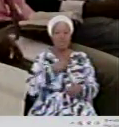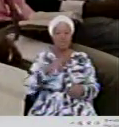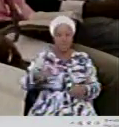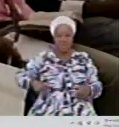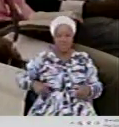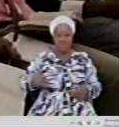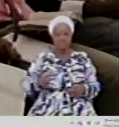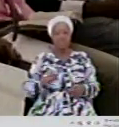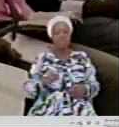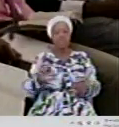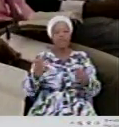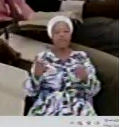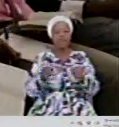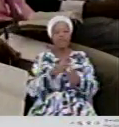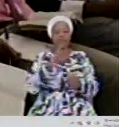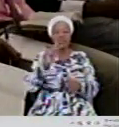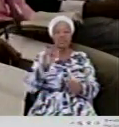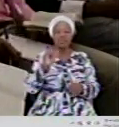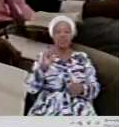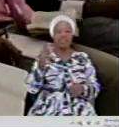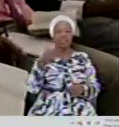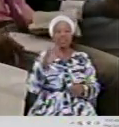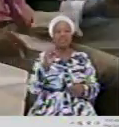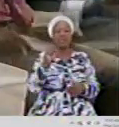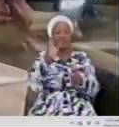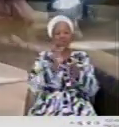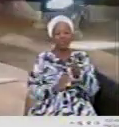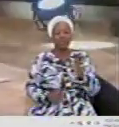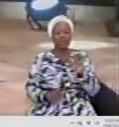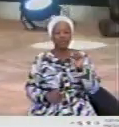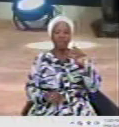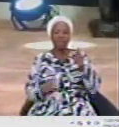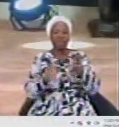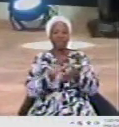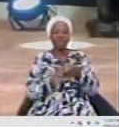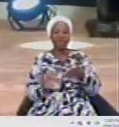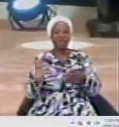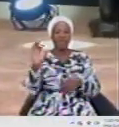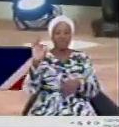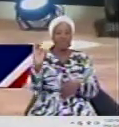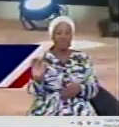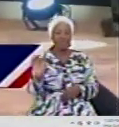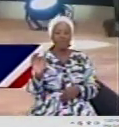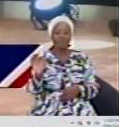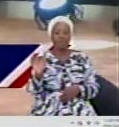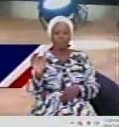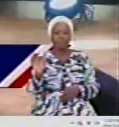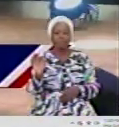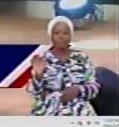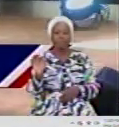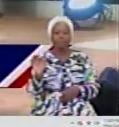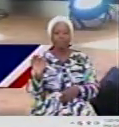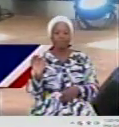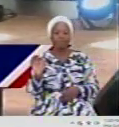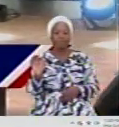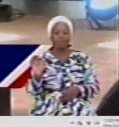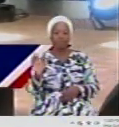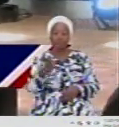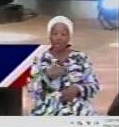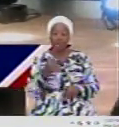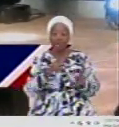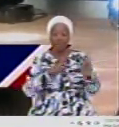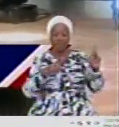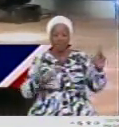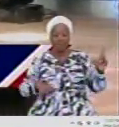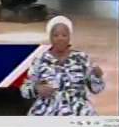11. And I'm reading from verse 9. 1 Kings 11, reading from verse 9. And the